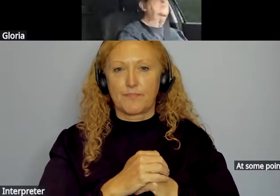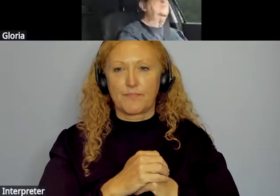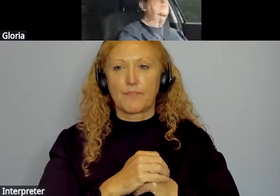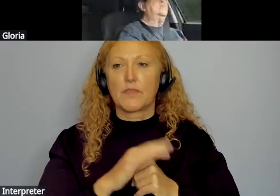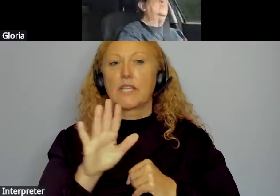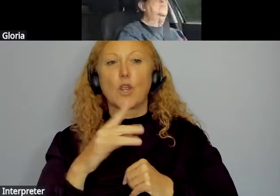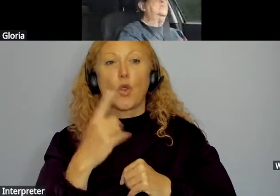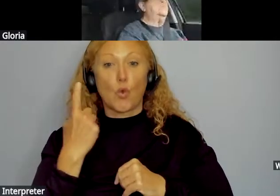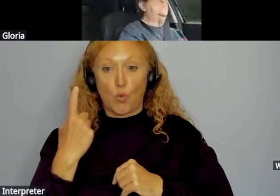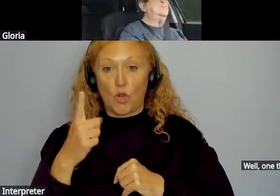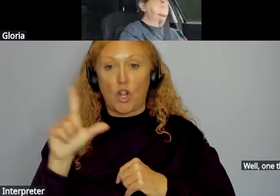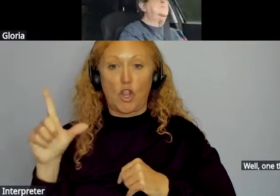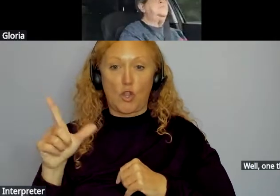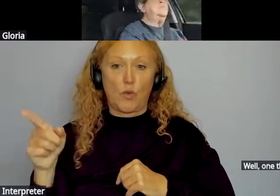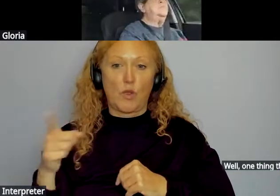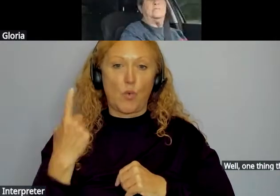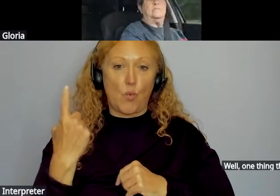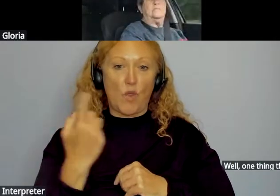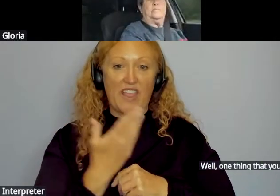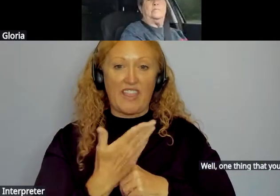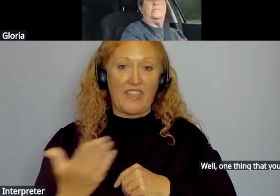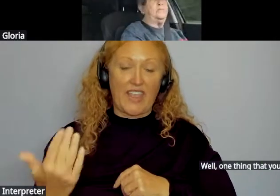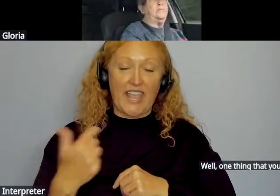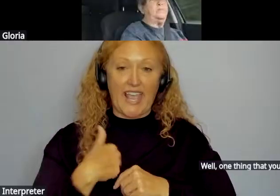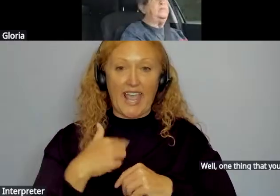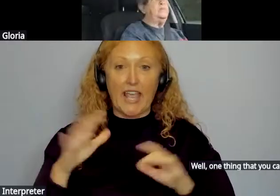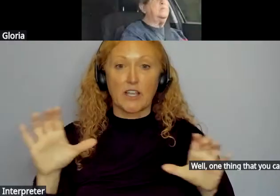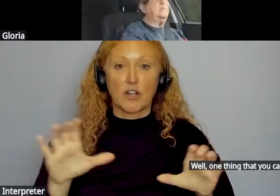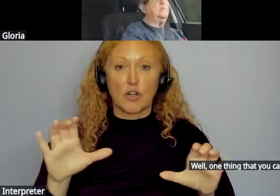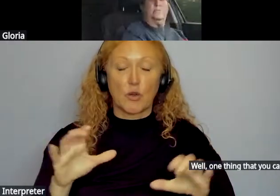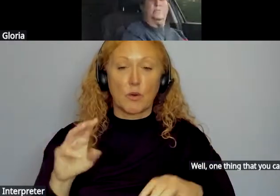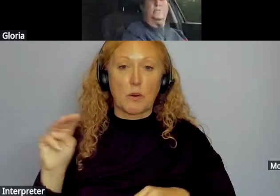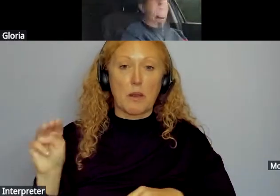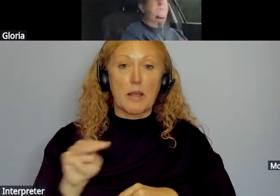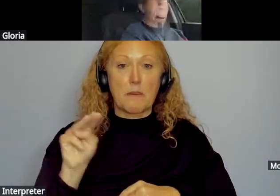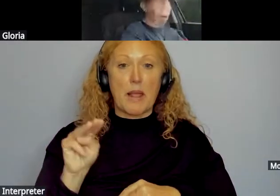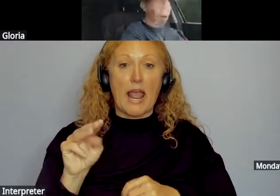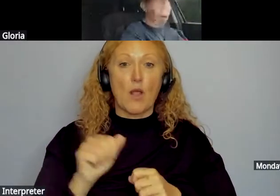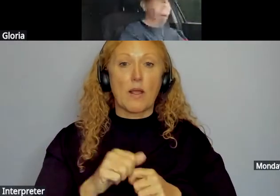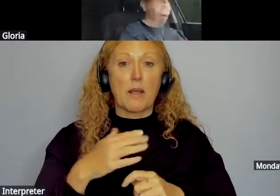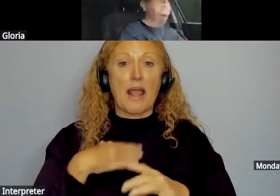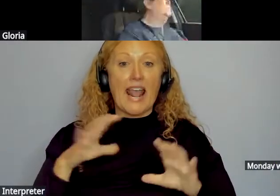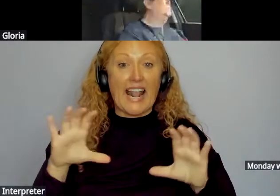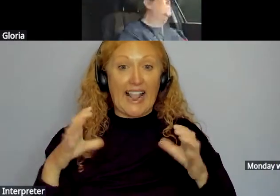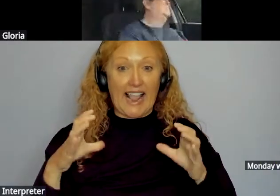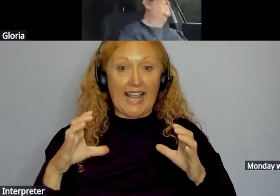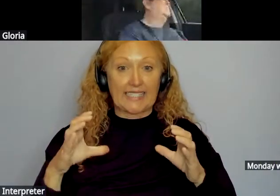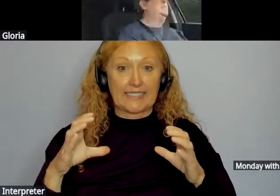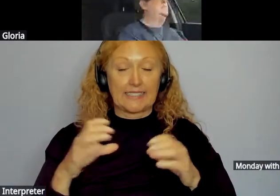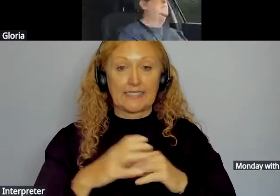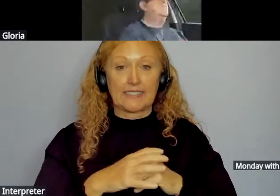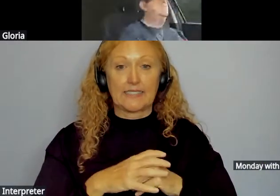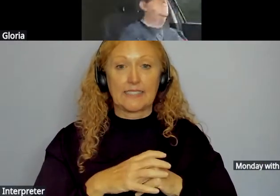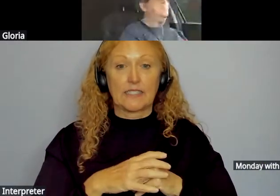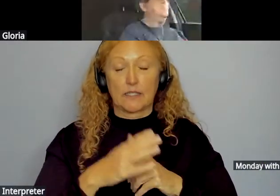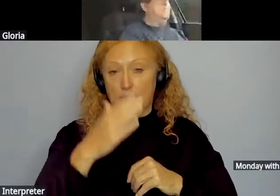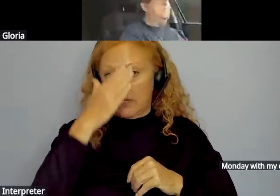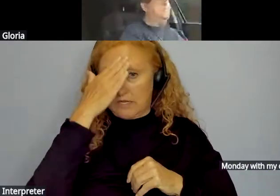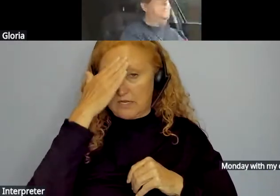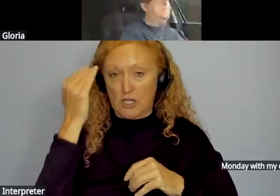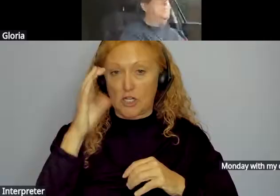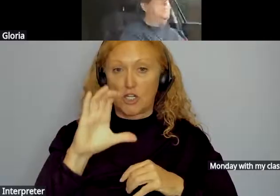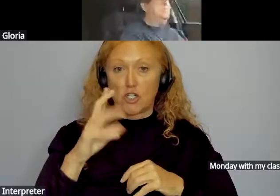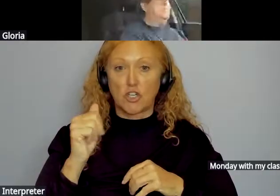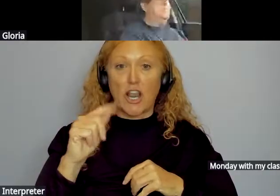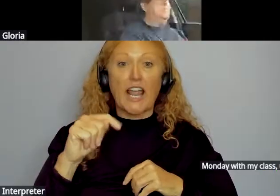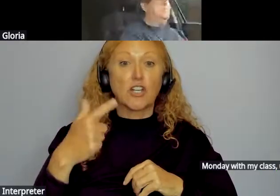Well, one thing that you can do, and I just did this Monday with my class, um, because ChatGPT is